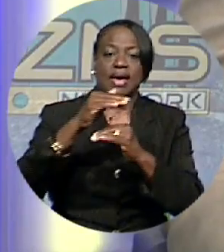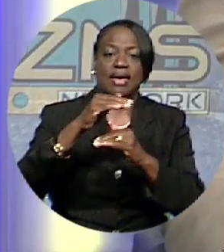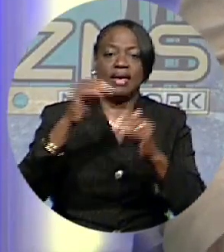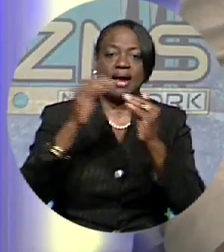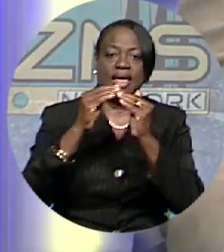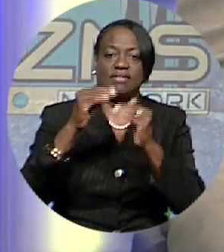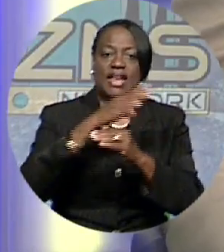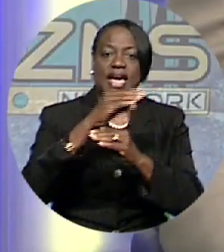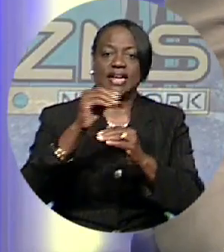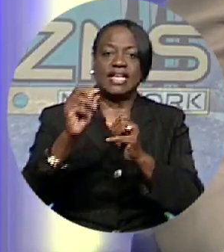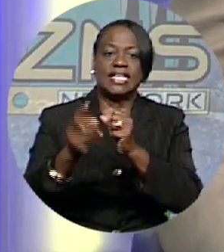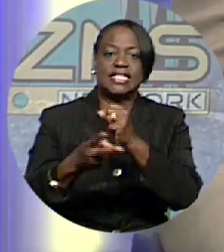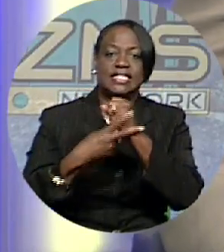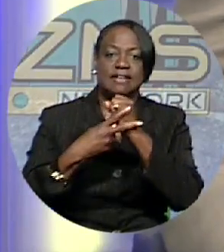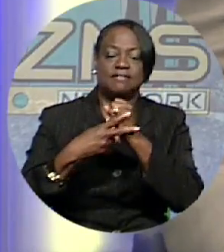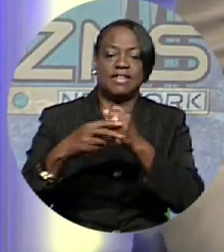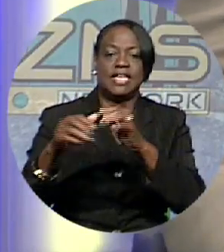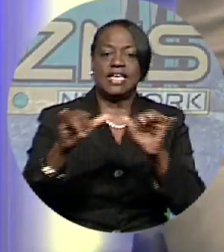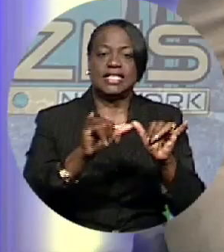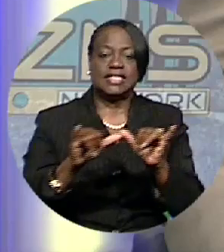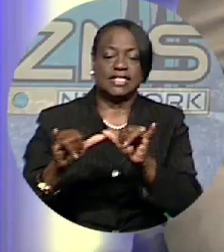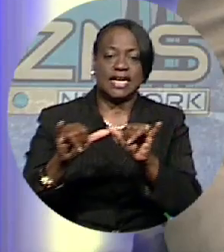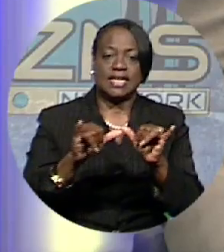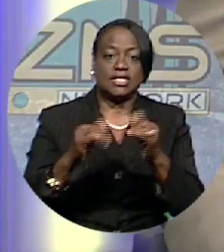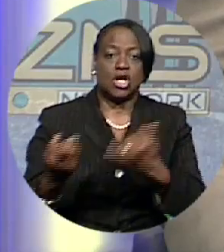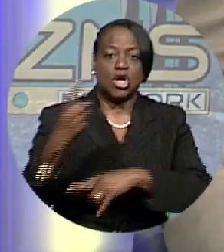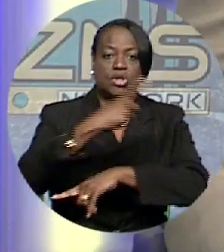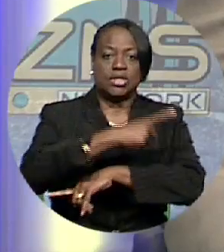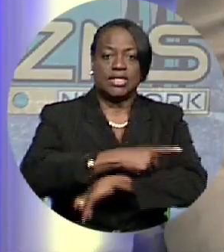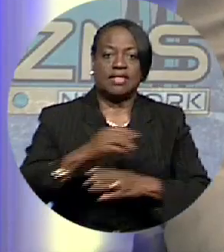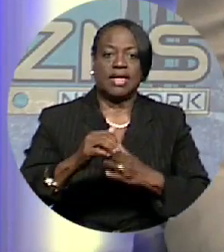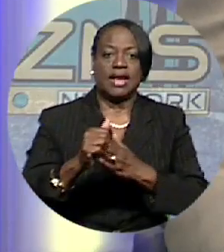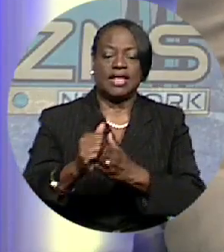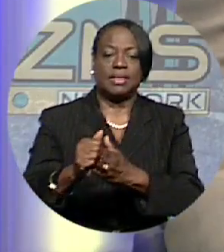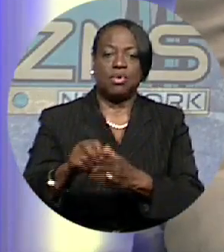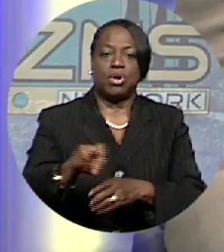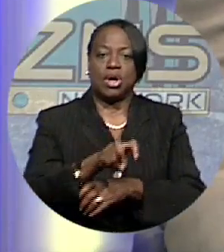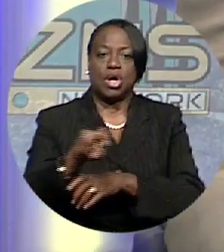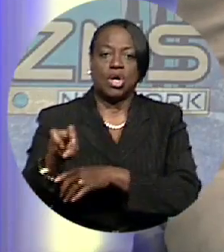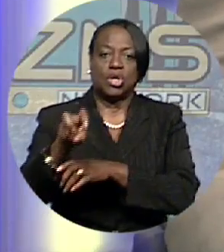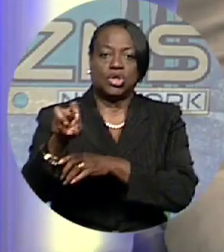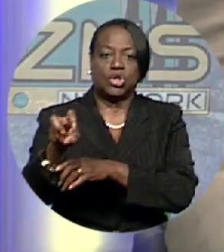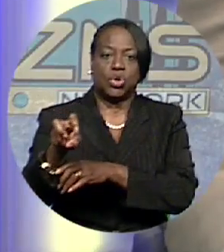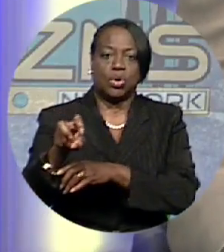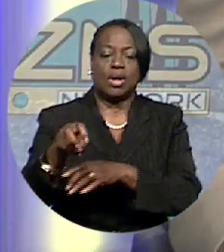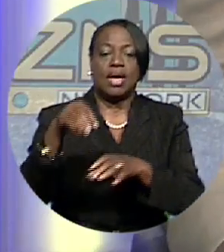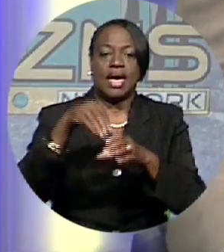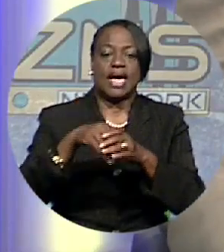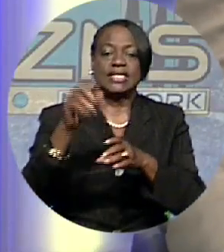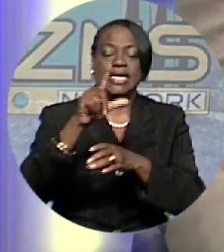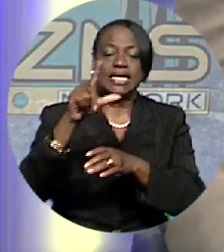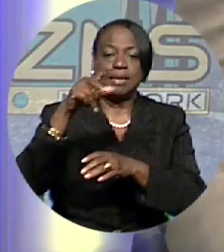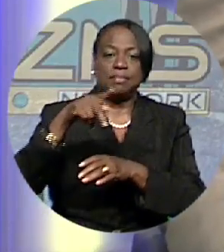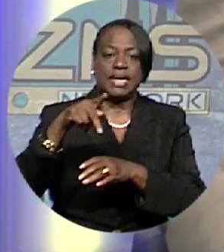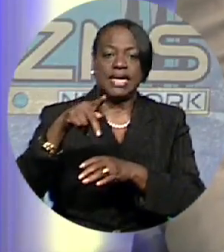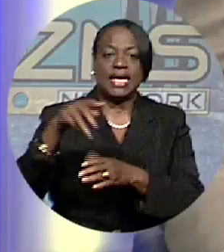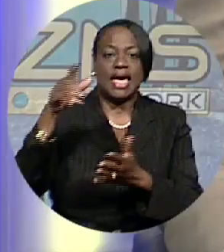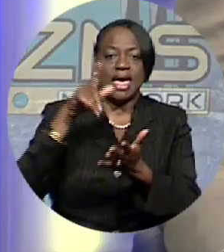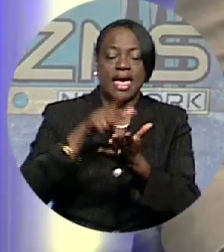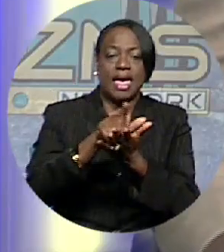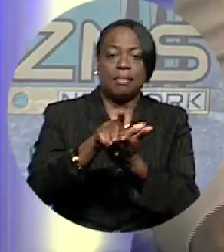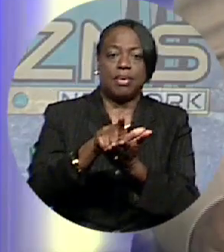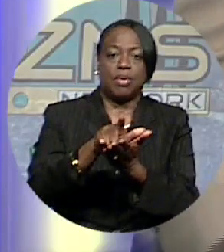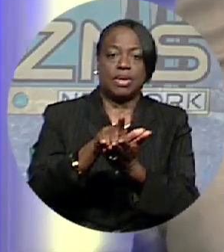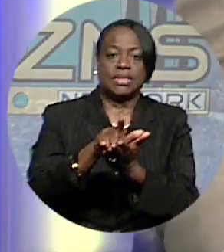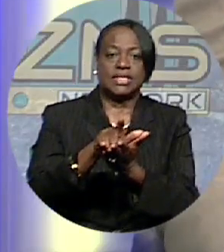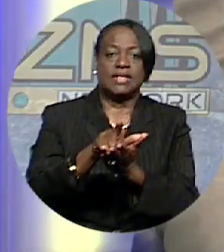standards. Today, the Prime Minister led a delegation on a tour of the multi-million dollar radar facility at Lyndon Pinley International Airport. And